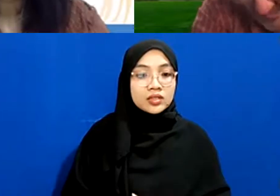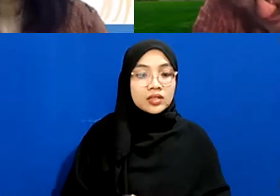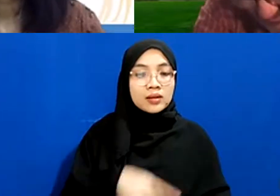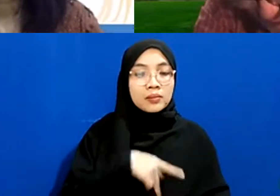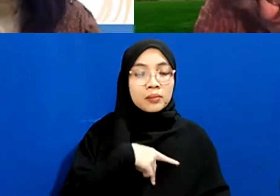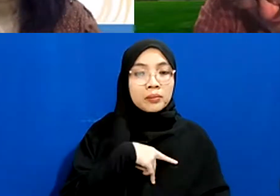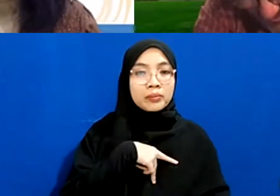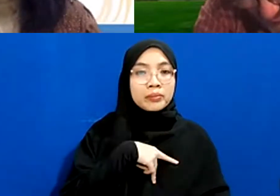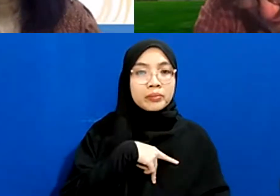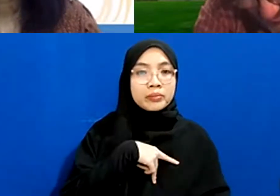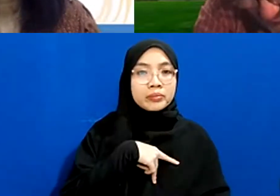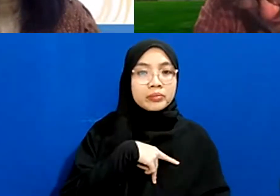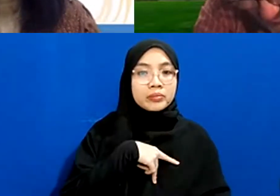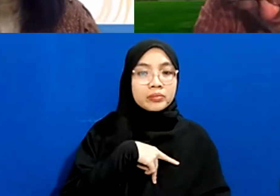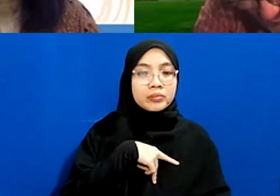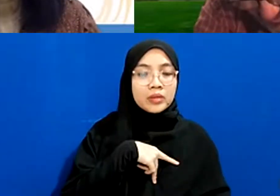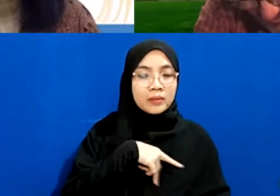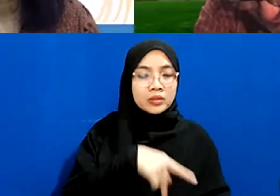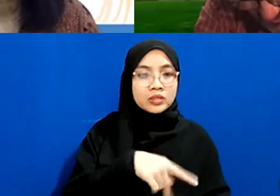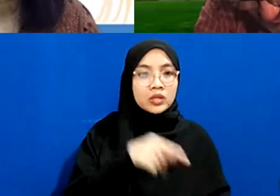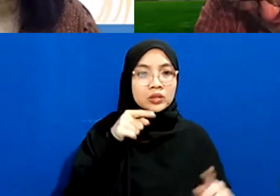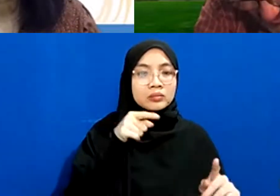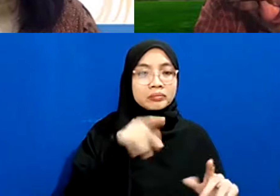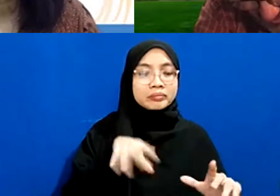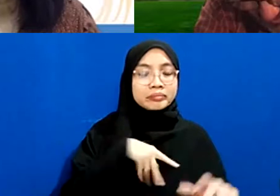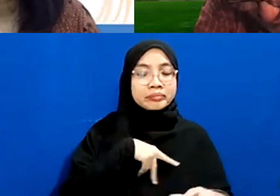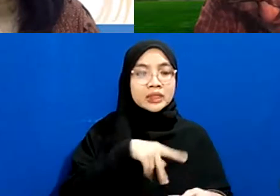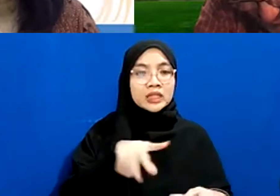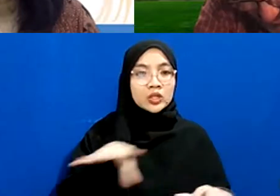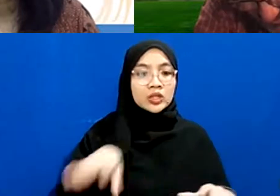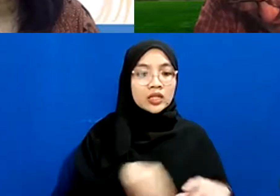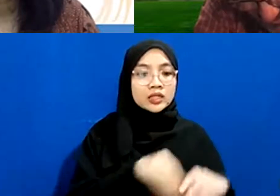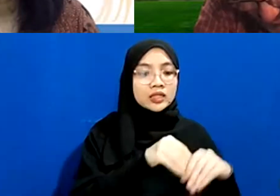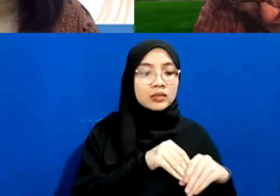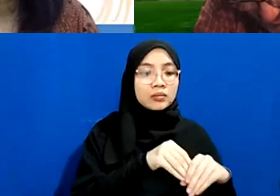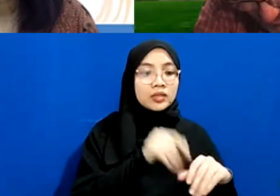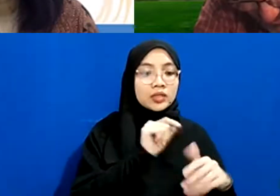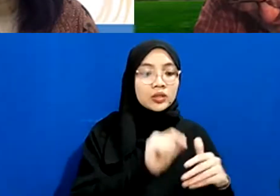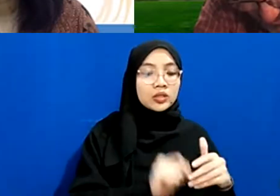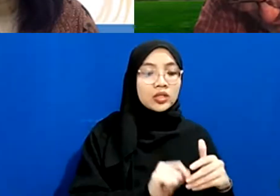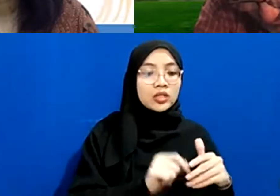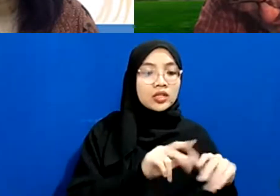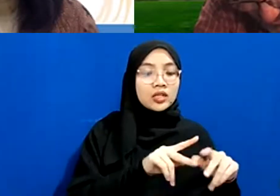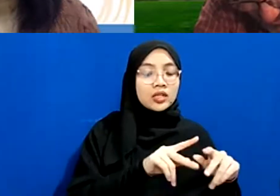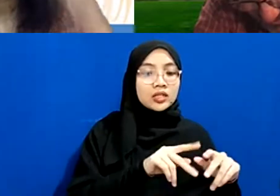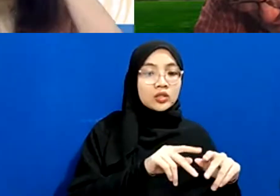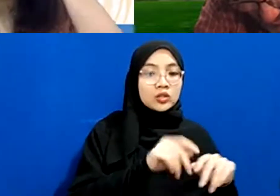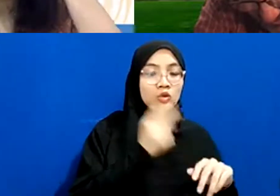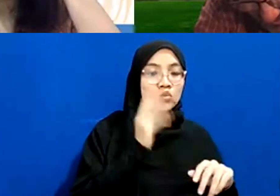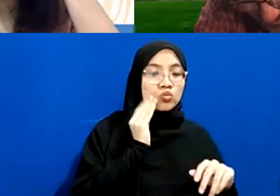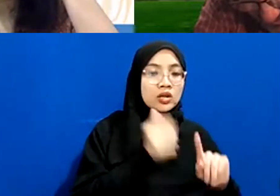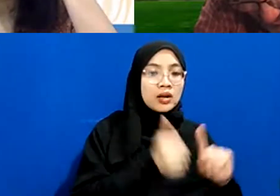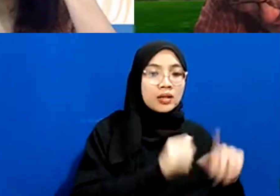in 6 to 18, because in Indonesia mostly children is start